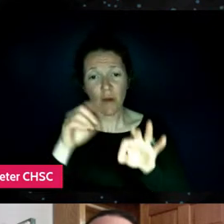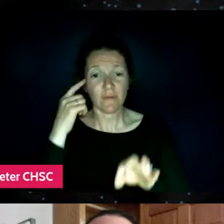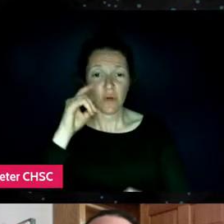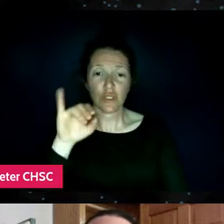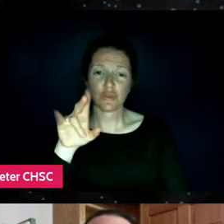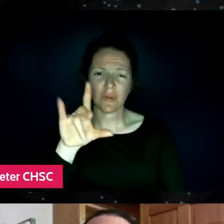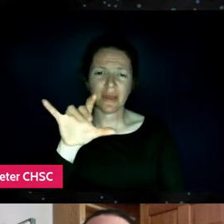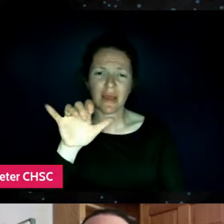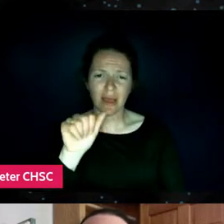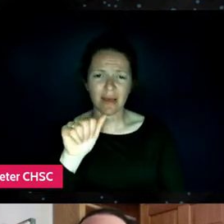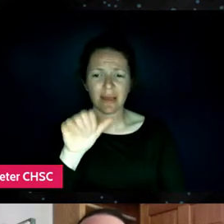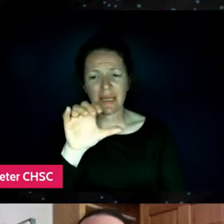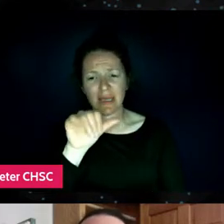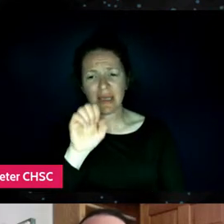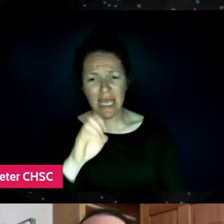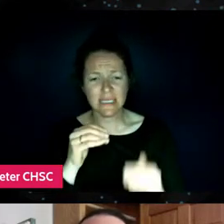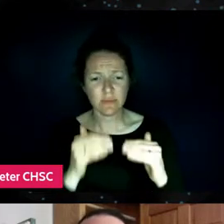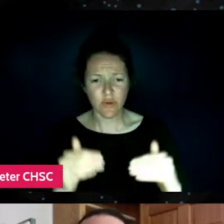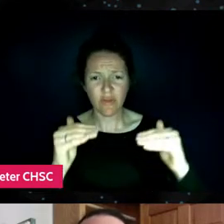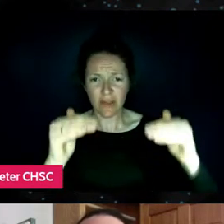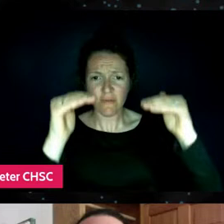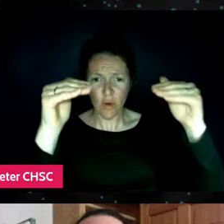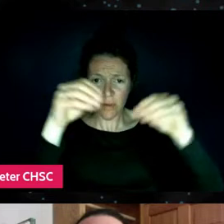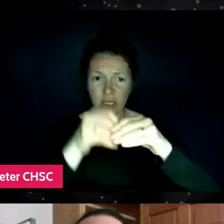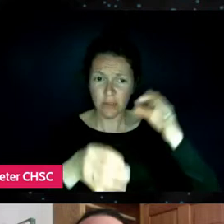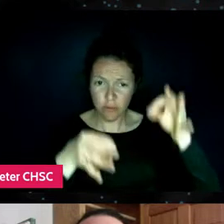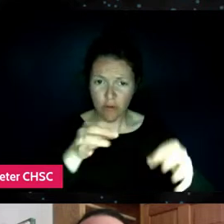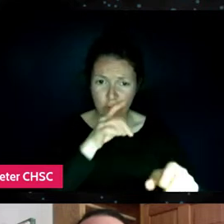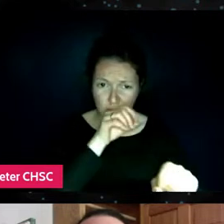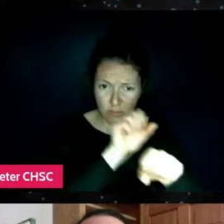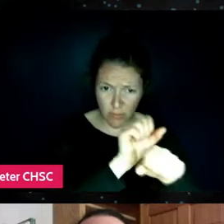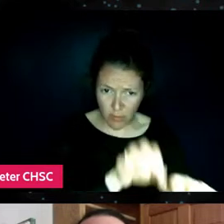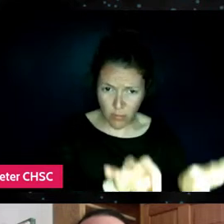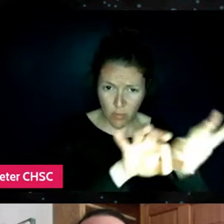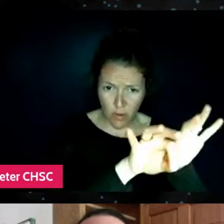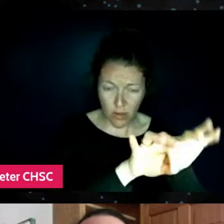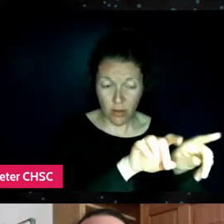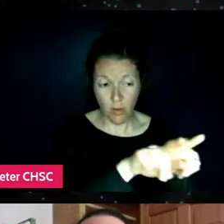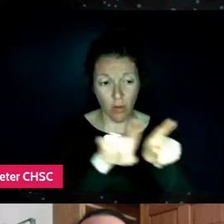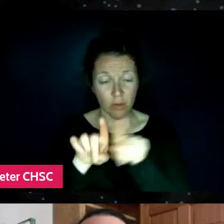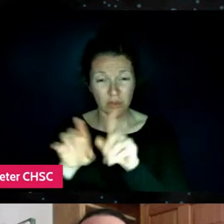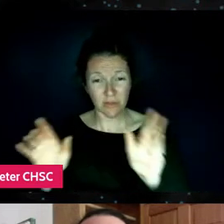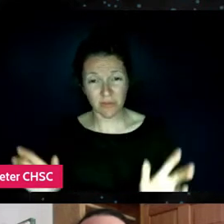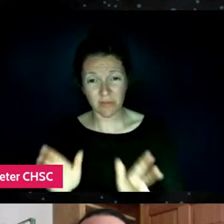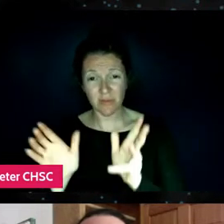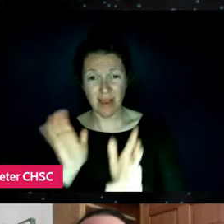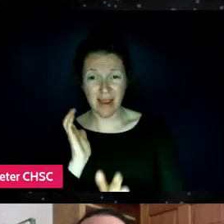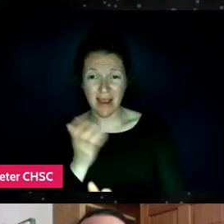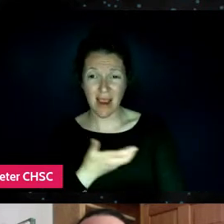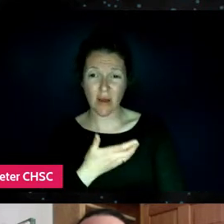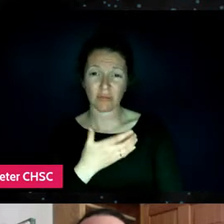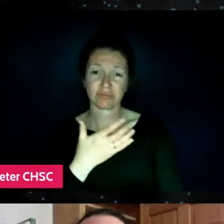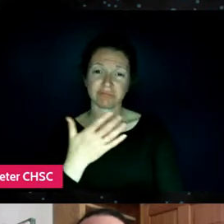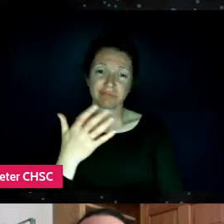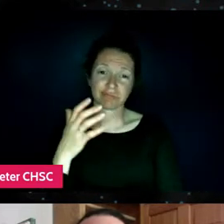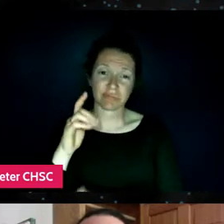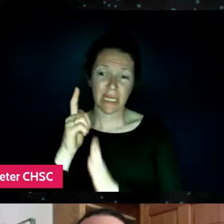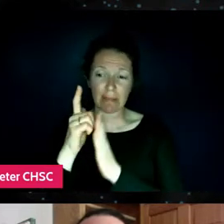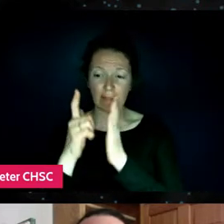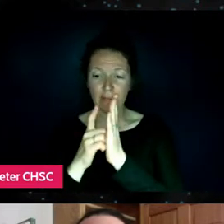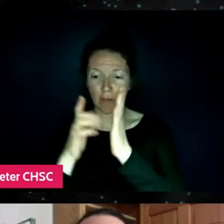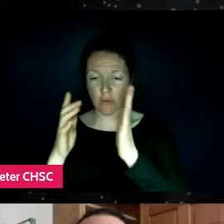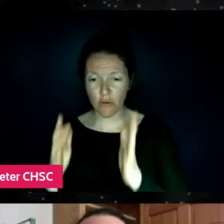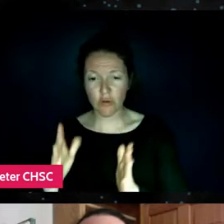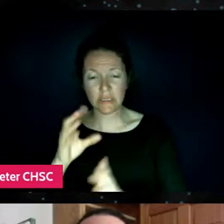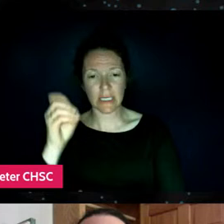moving forward in the courts. And it's also really important that we continue to push our legislators and the people who are making the